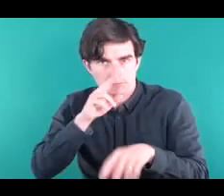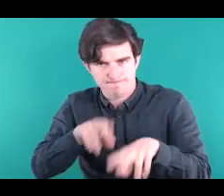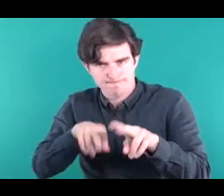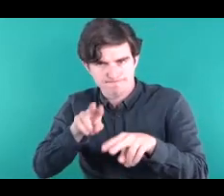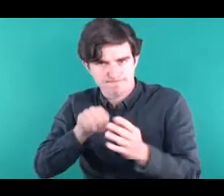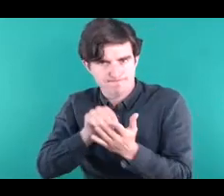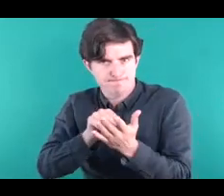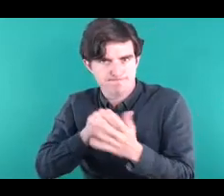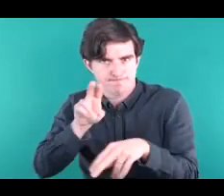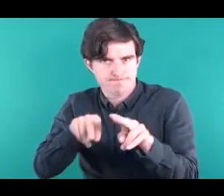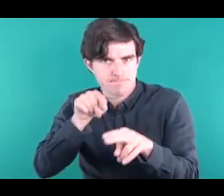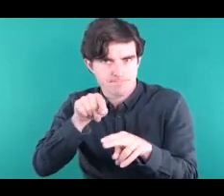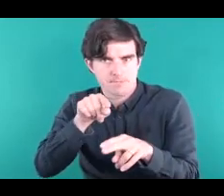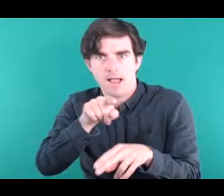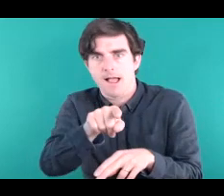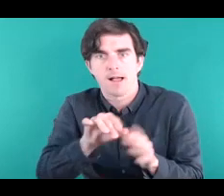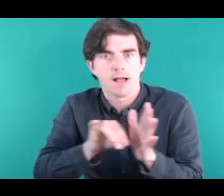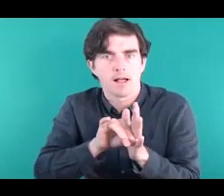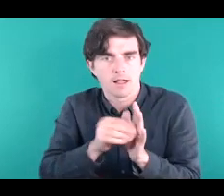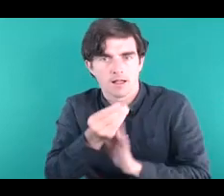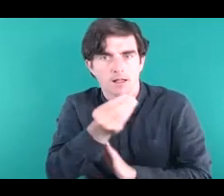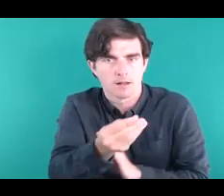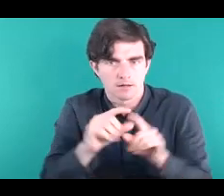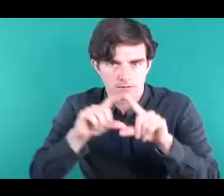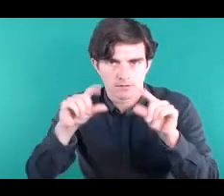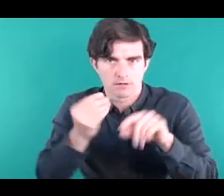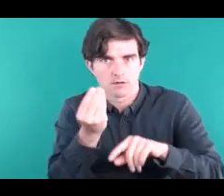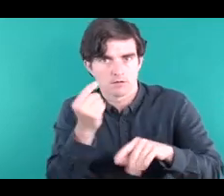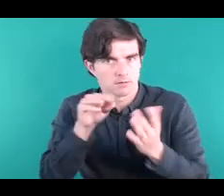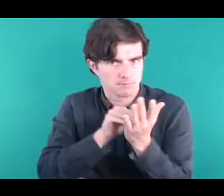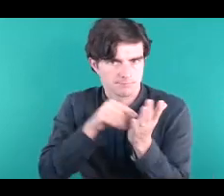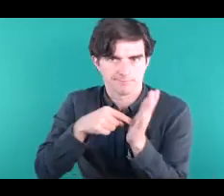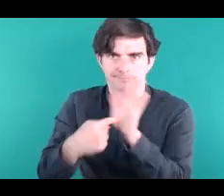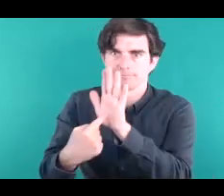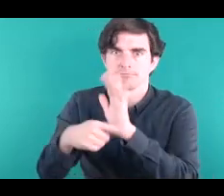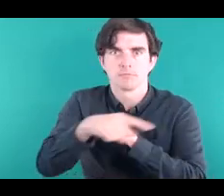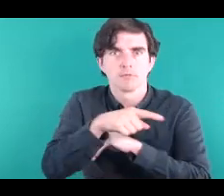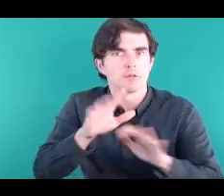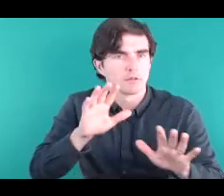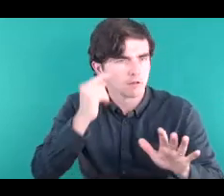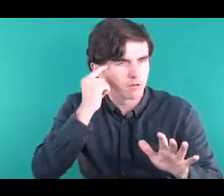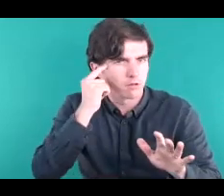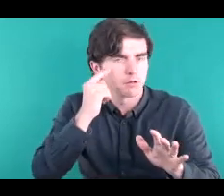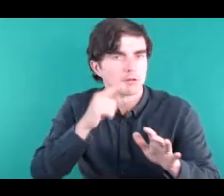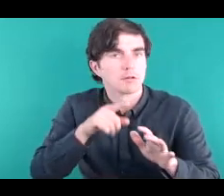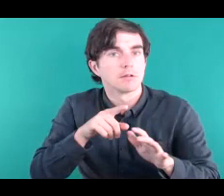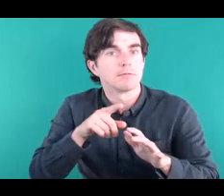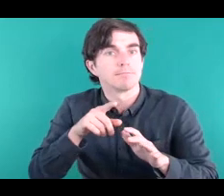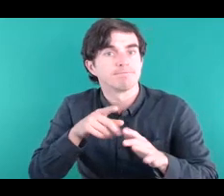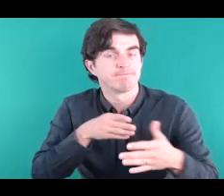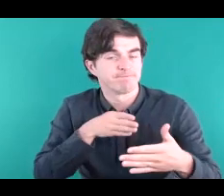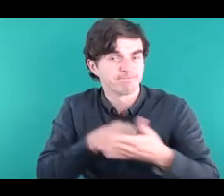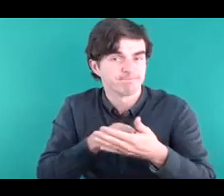create additional hurdle to provide a low-cost, localized